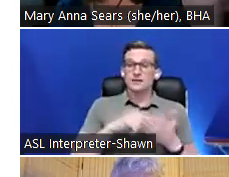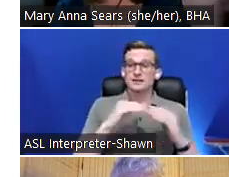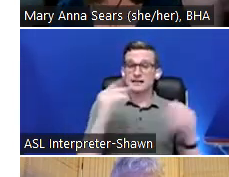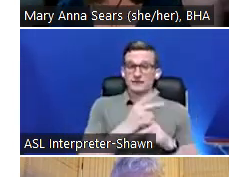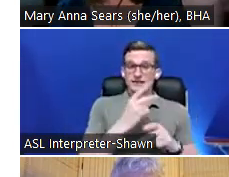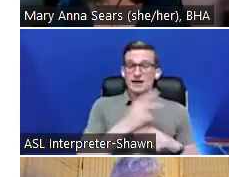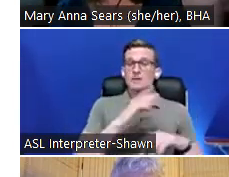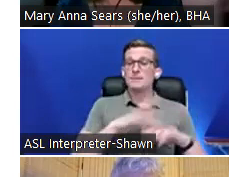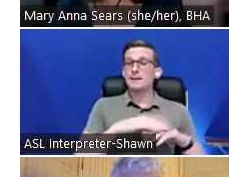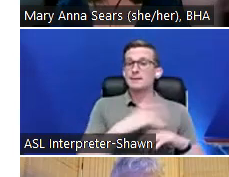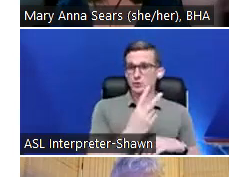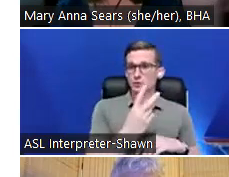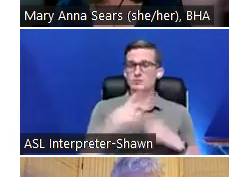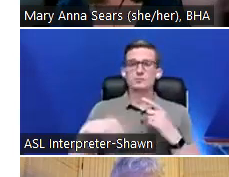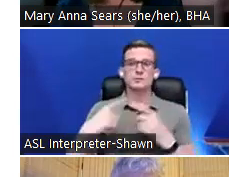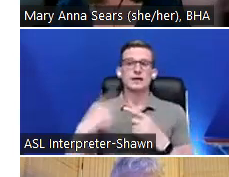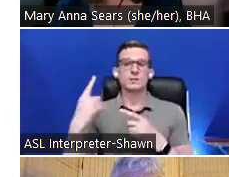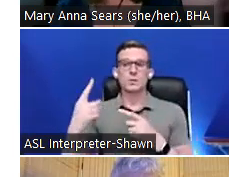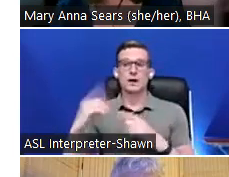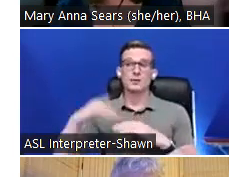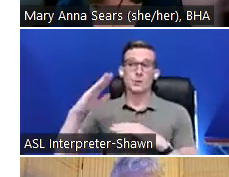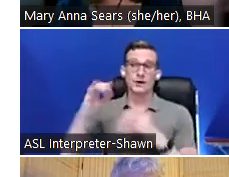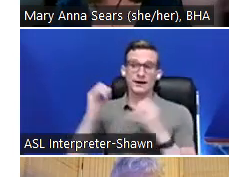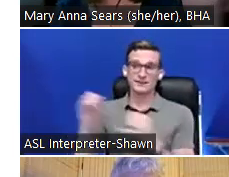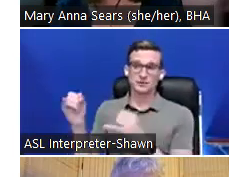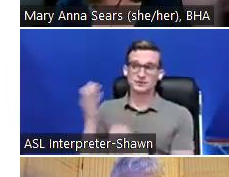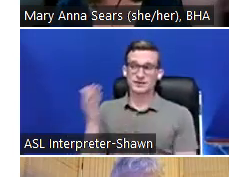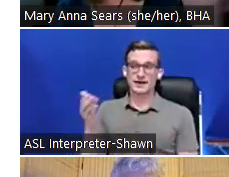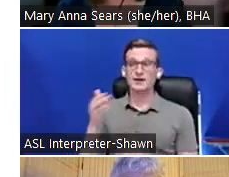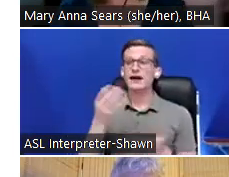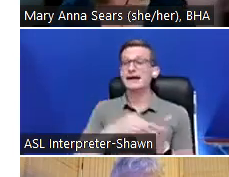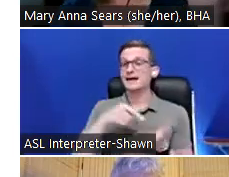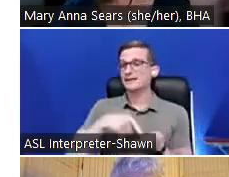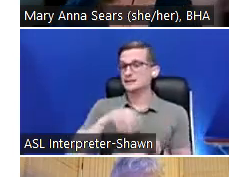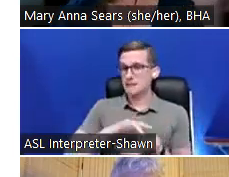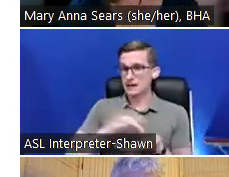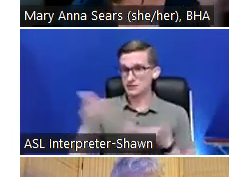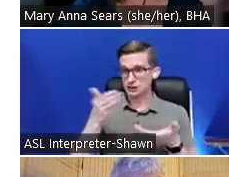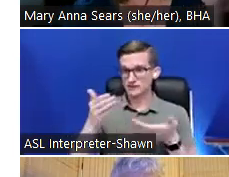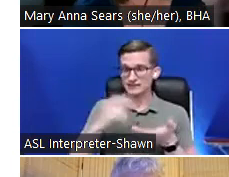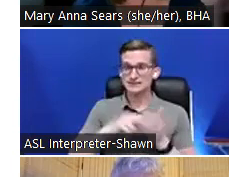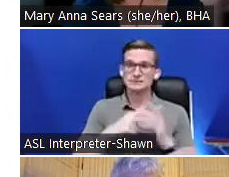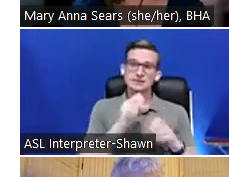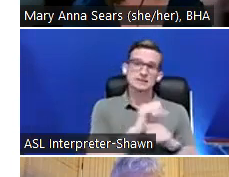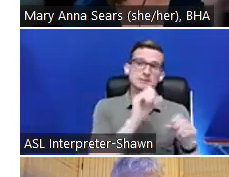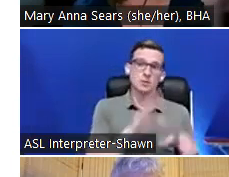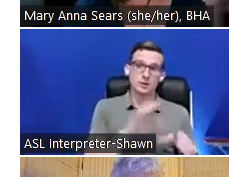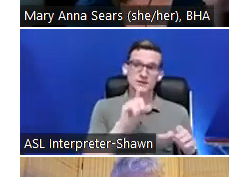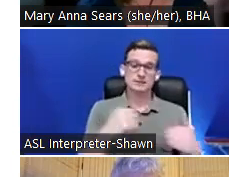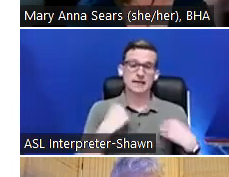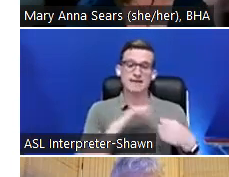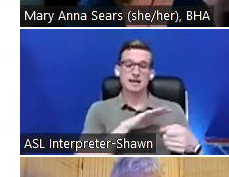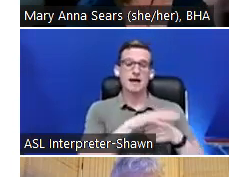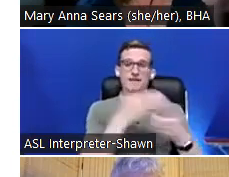are present. And again, with this being more of a medical service, the personnel must be present at a rate that meets the needs of the individual served in